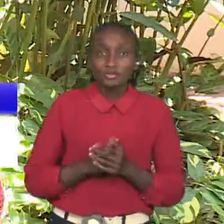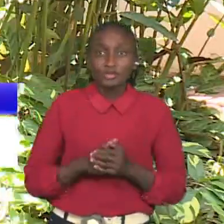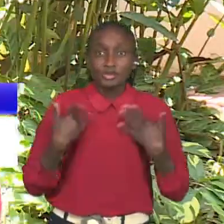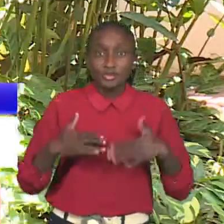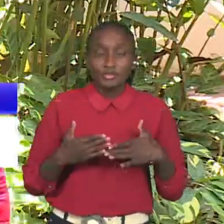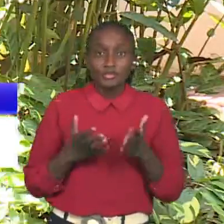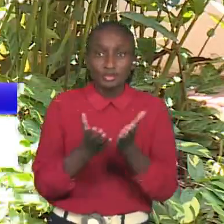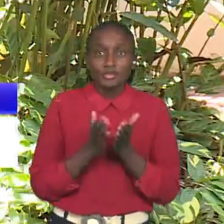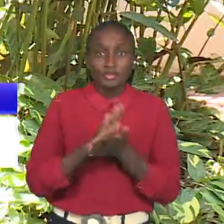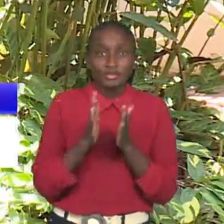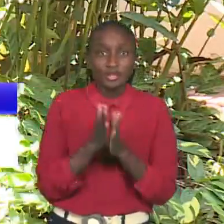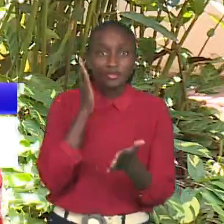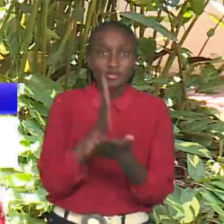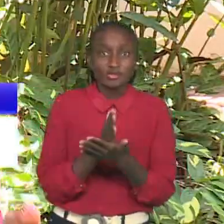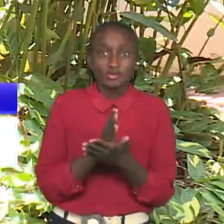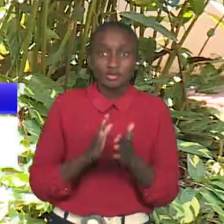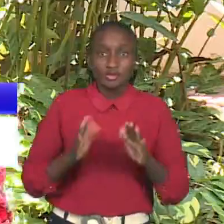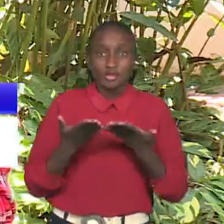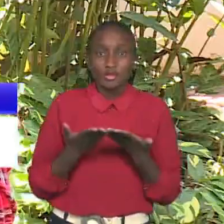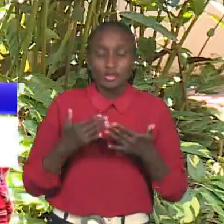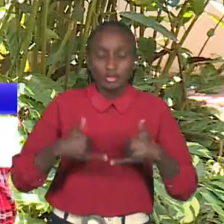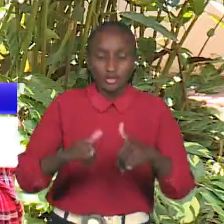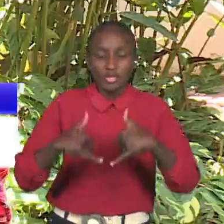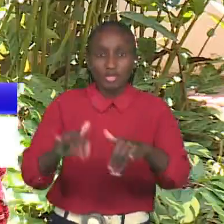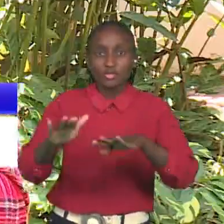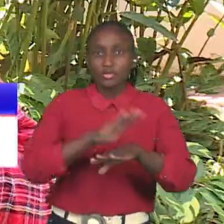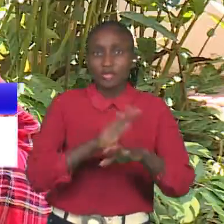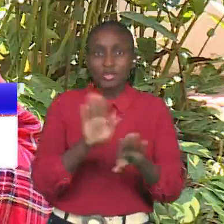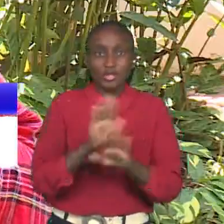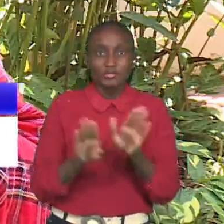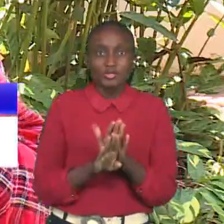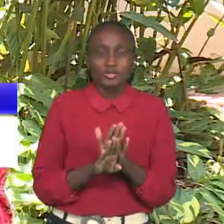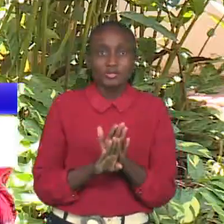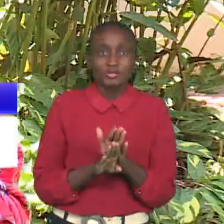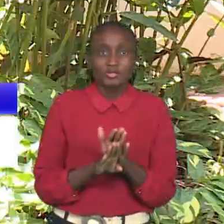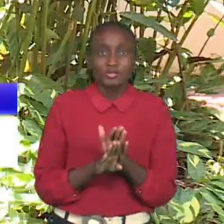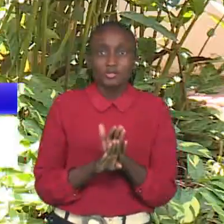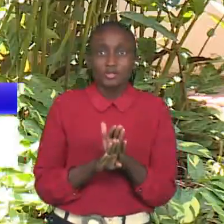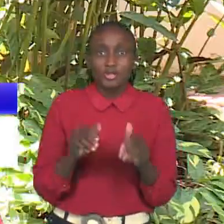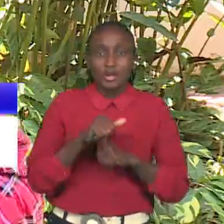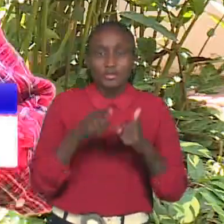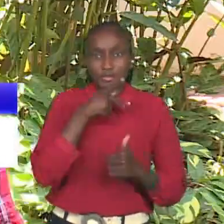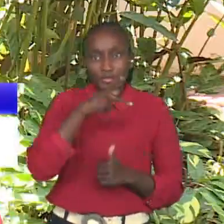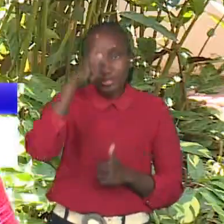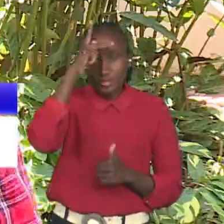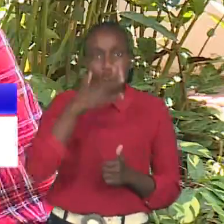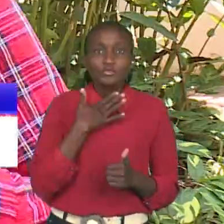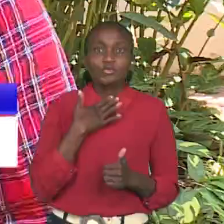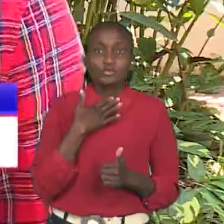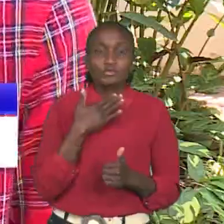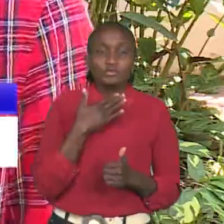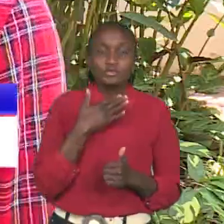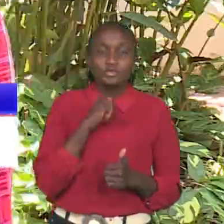People need to be real. You know, the way we sugarcoat things and we don't talk about, like this thing of parents not wanting to talk